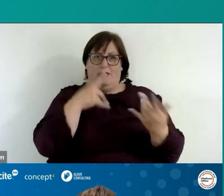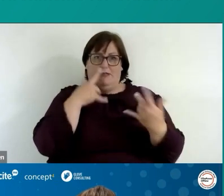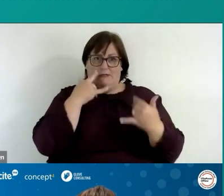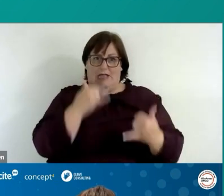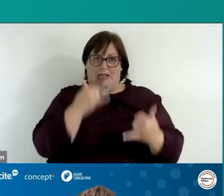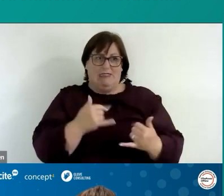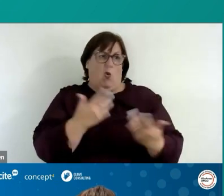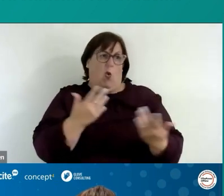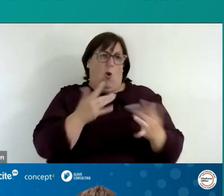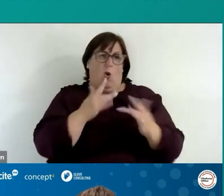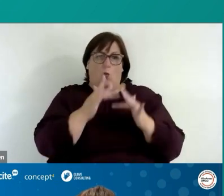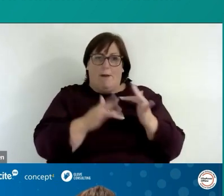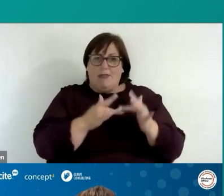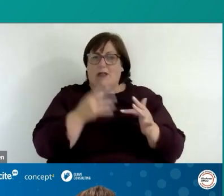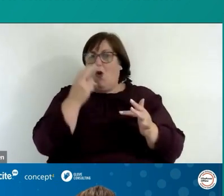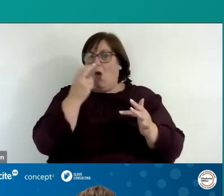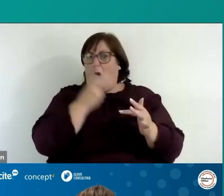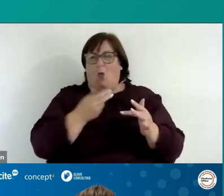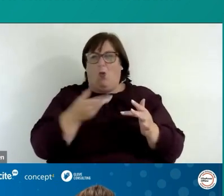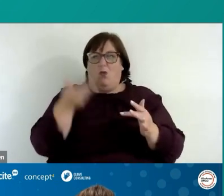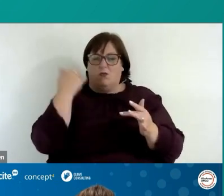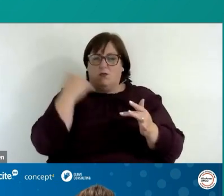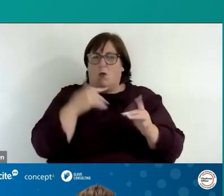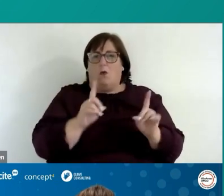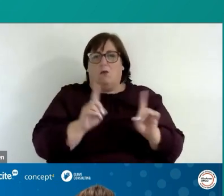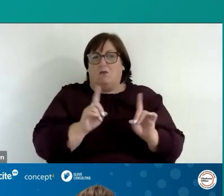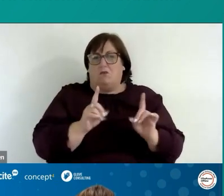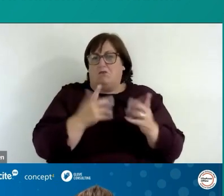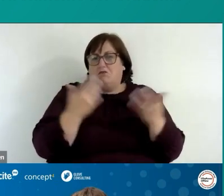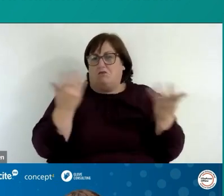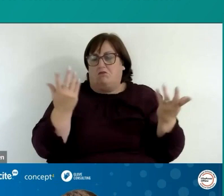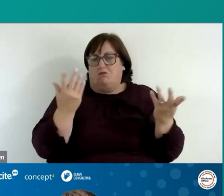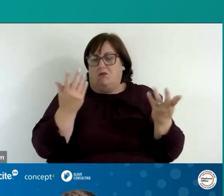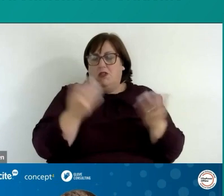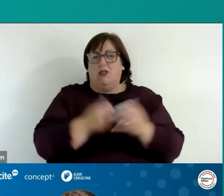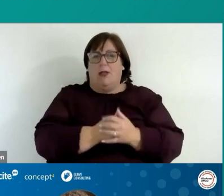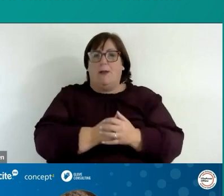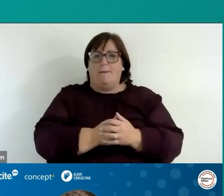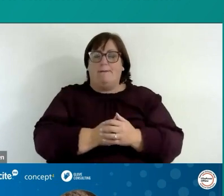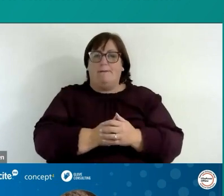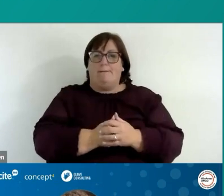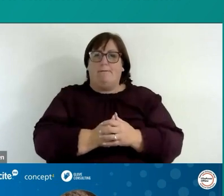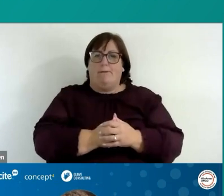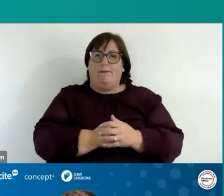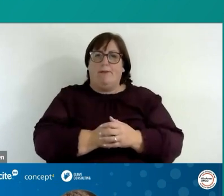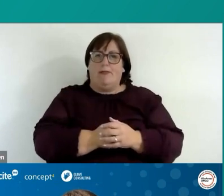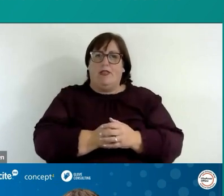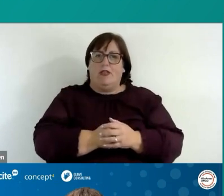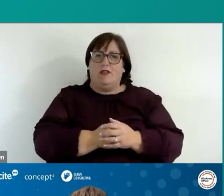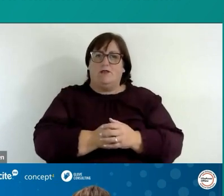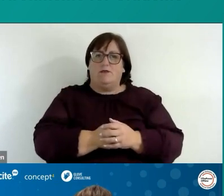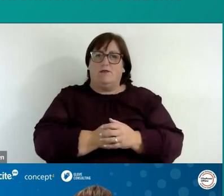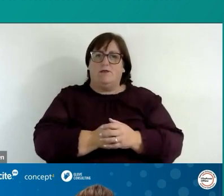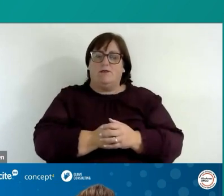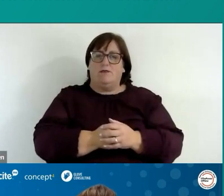and the accessibility regulations haven't been factored into the way that the website is put together.